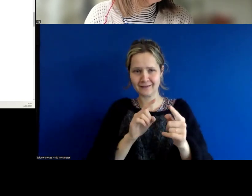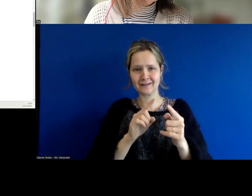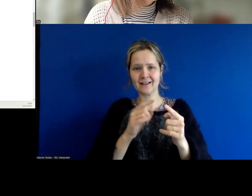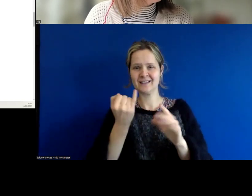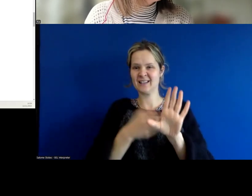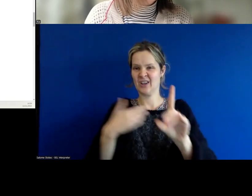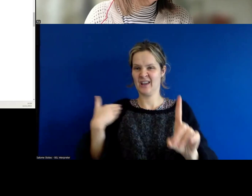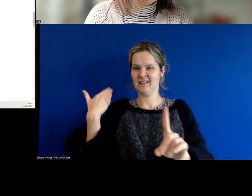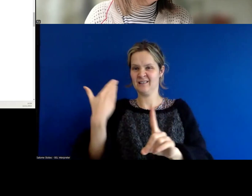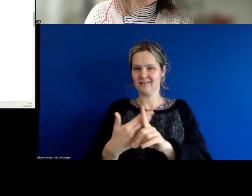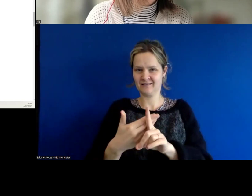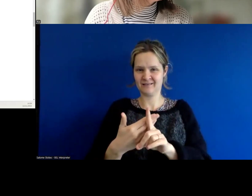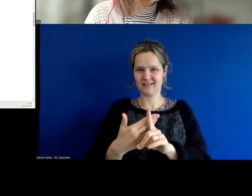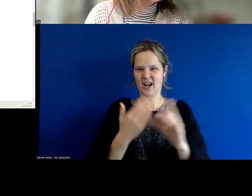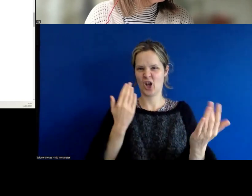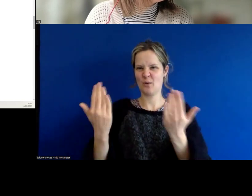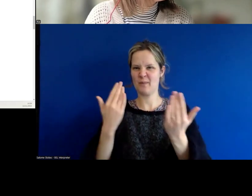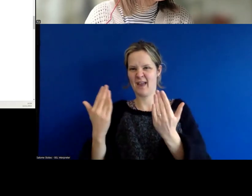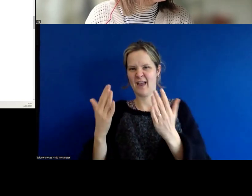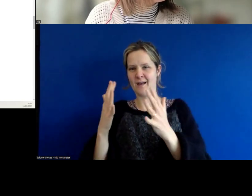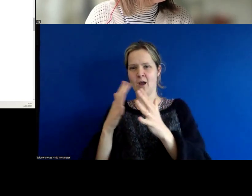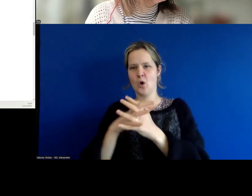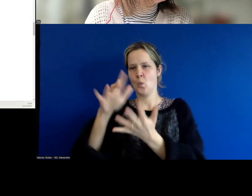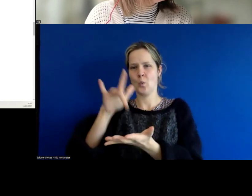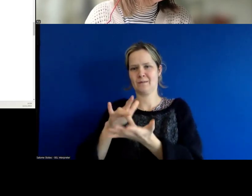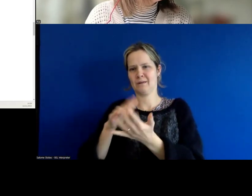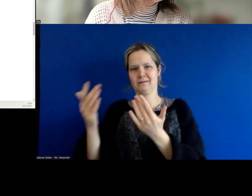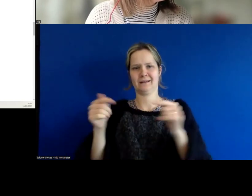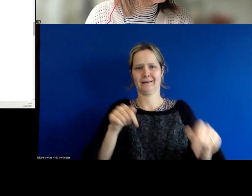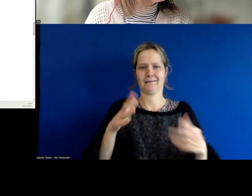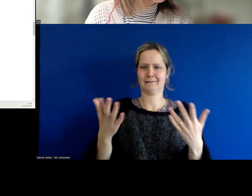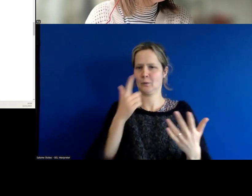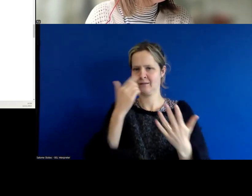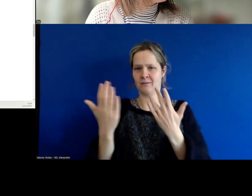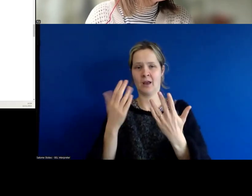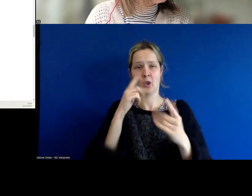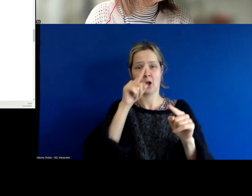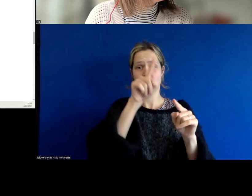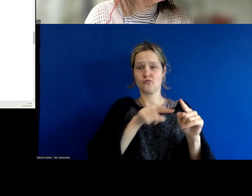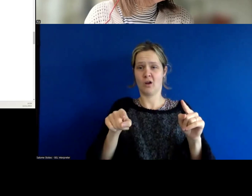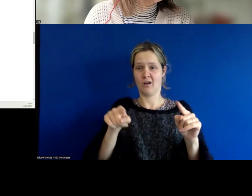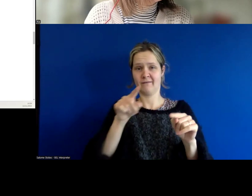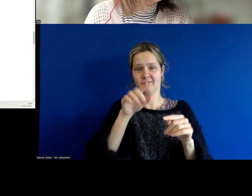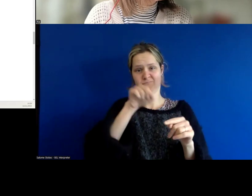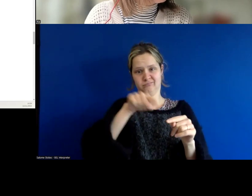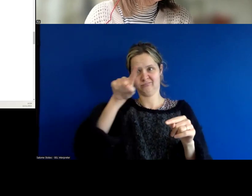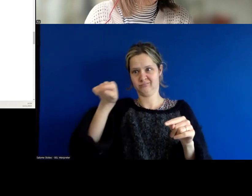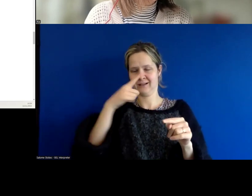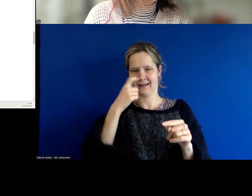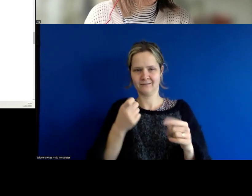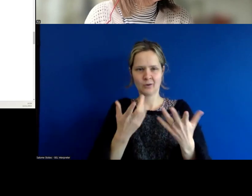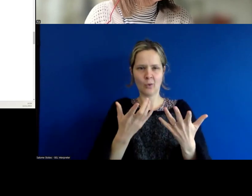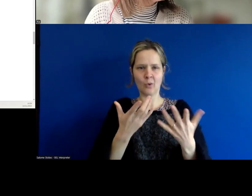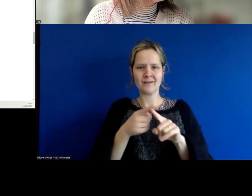Explorer, and it's comparing it to the funding in the West Midlands in England, for example. And you can look at that in a graph format as well. You can look at how